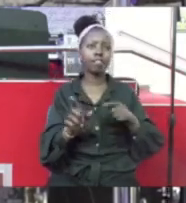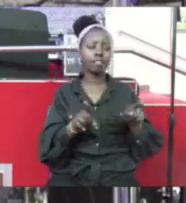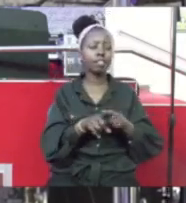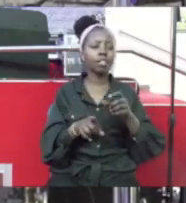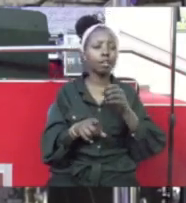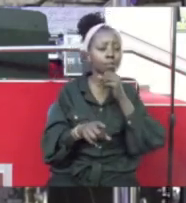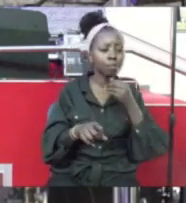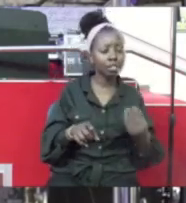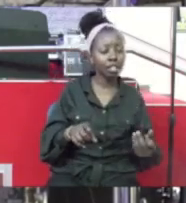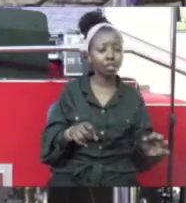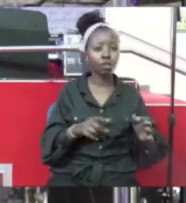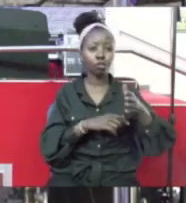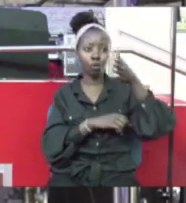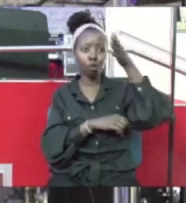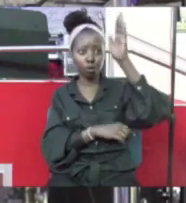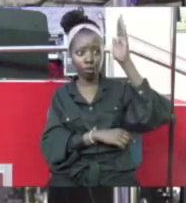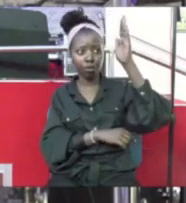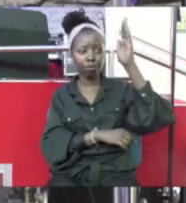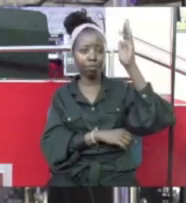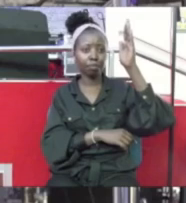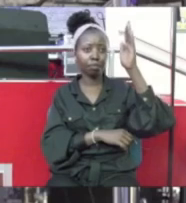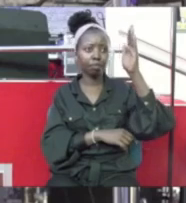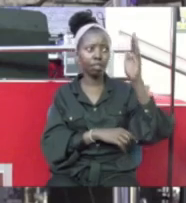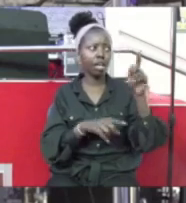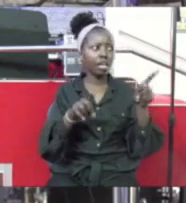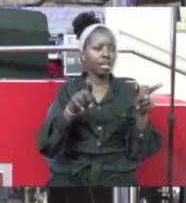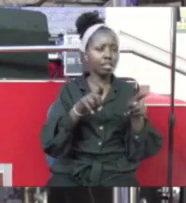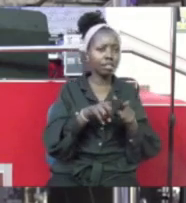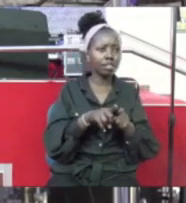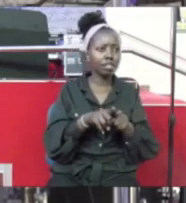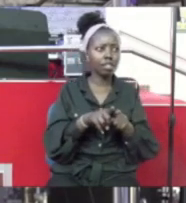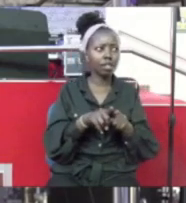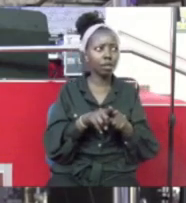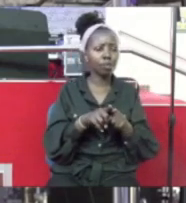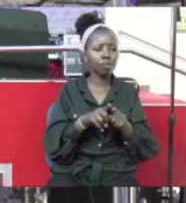wa kuonekana kwa wana wa Mungu. And this has been based from